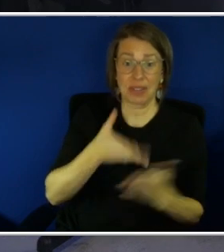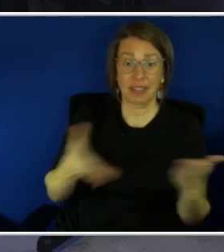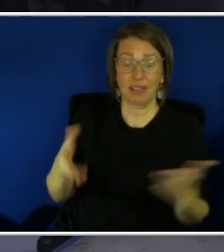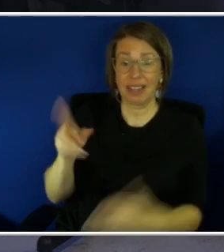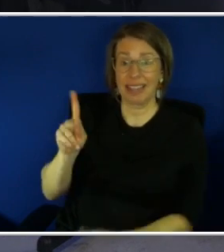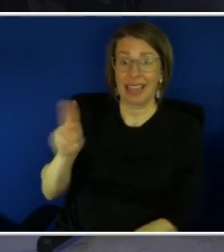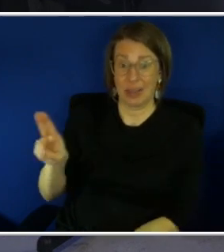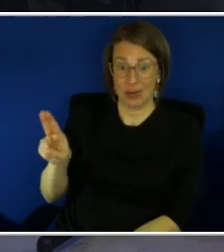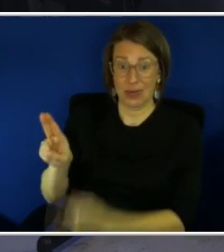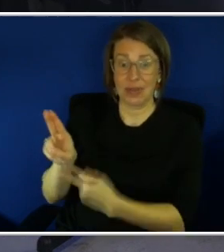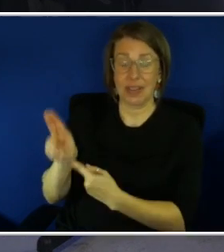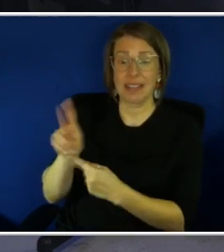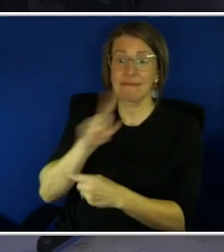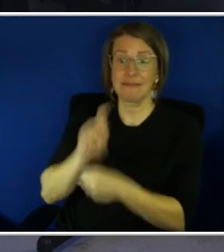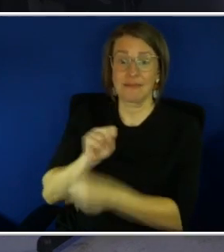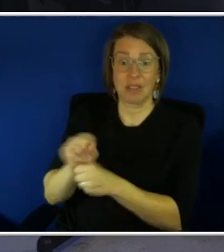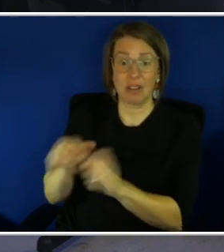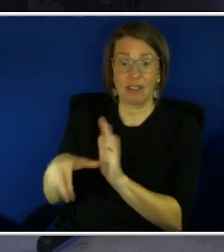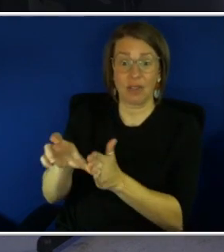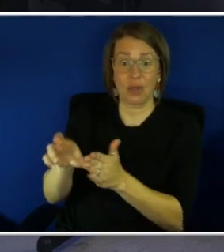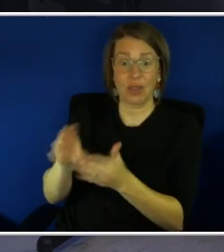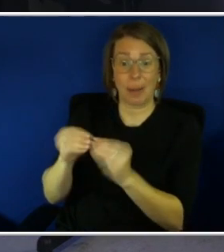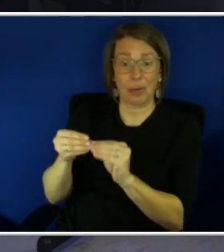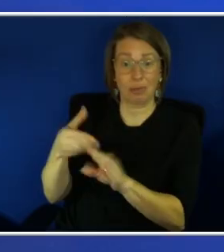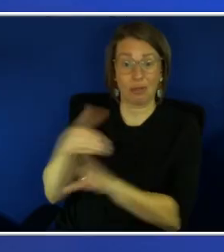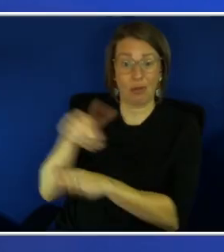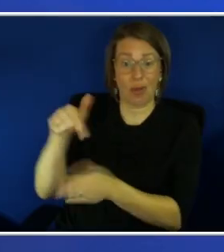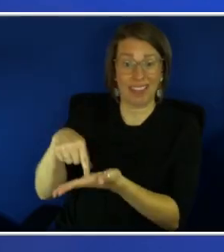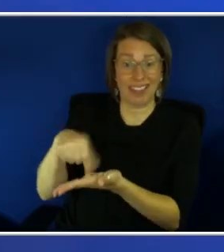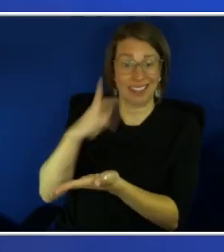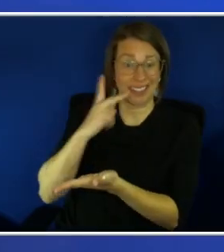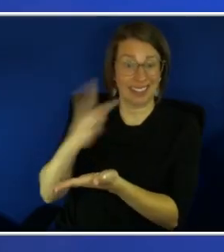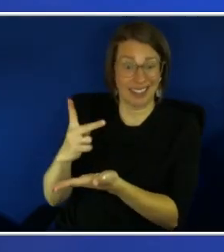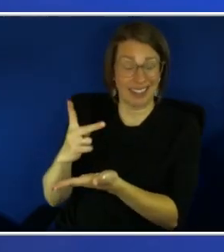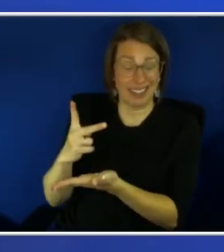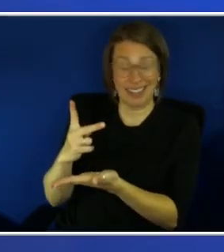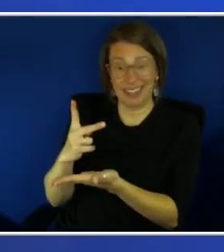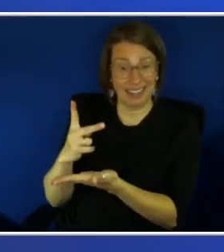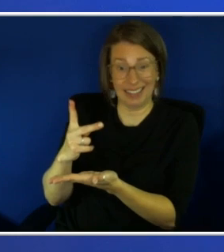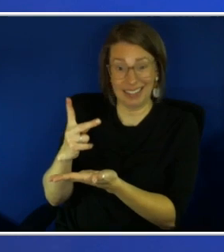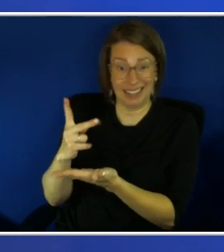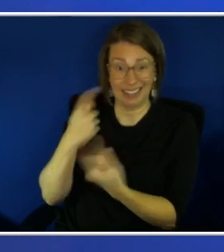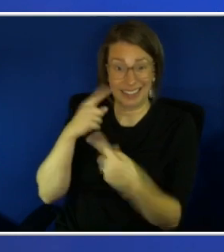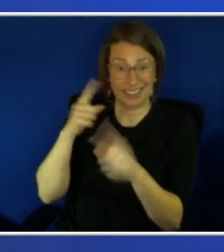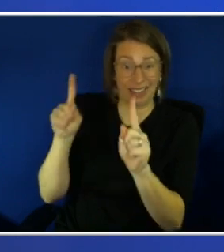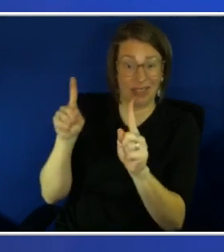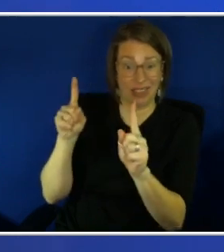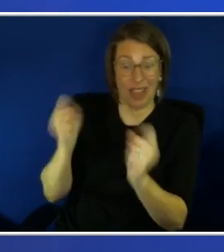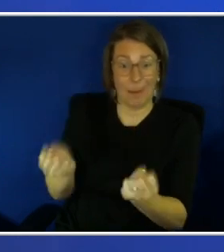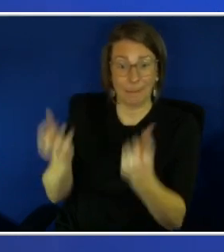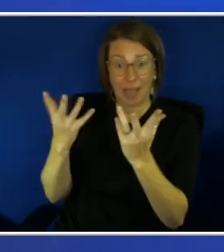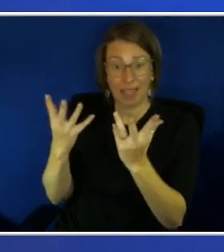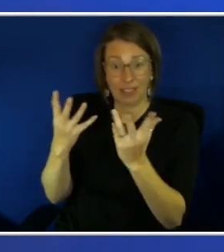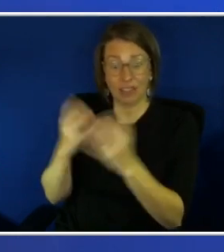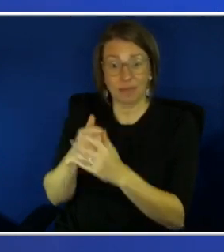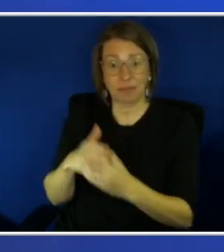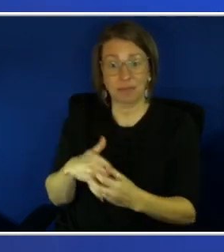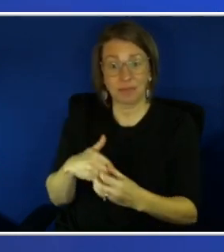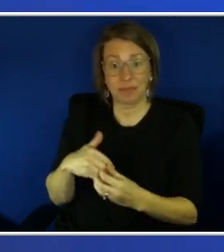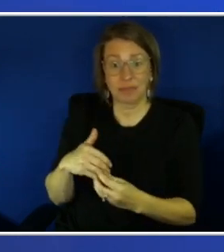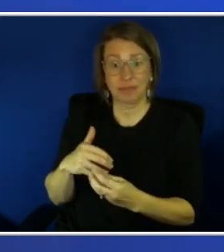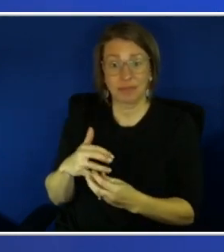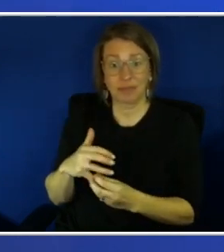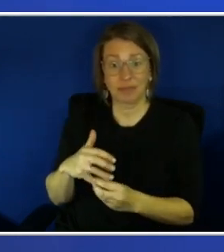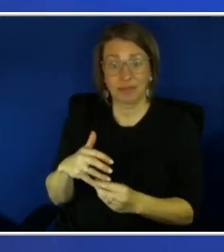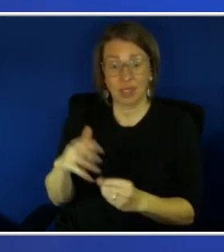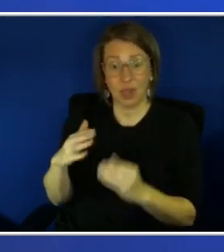actually reviewed our numbers before this just to kind of see where we're at. We're writing some of our experience up over the last several years. We're higher than